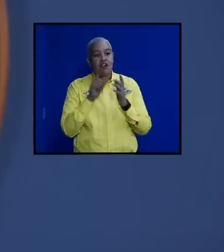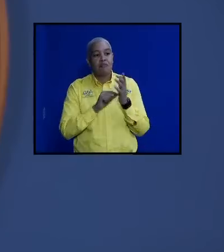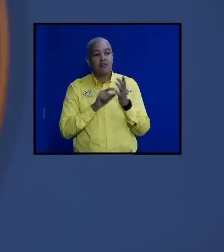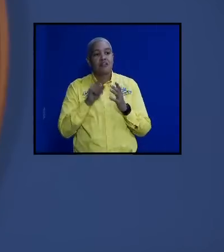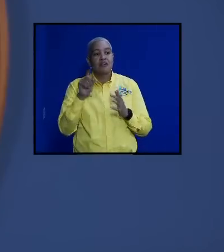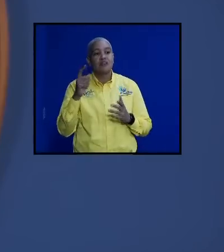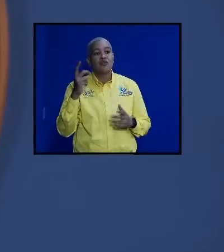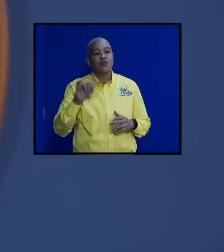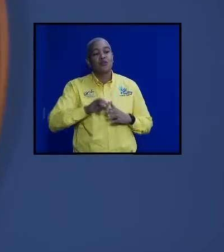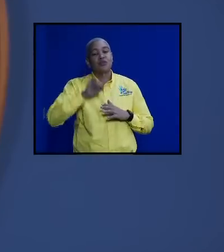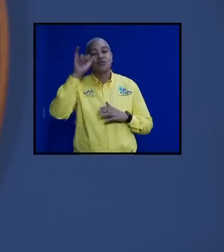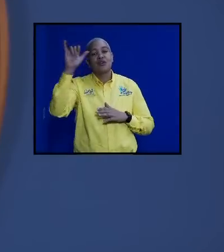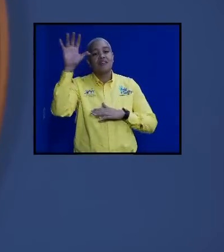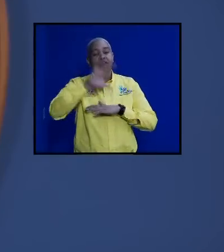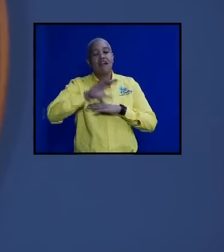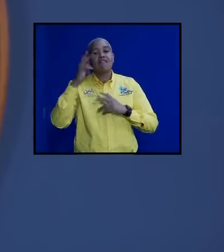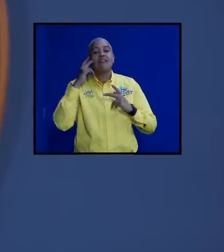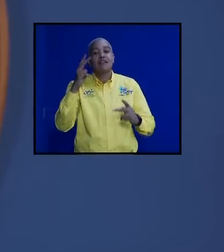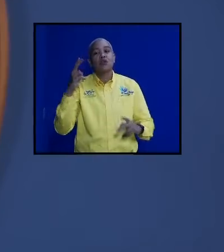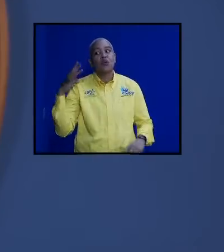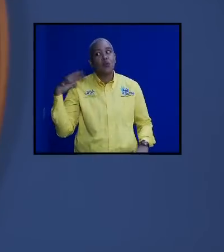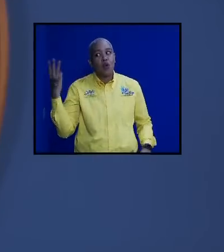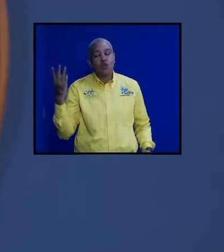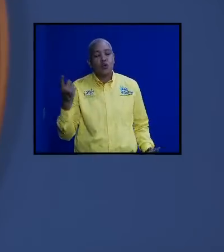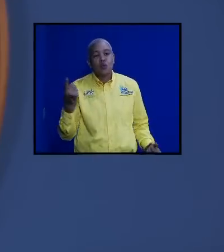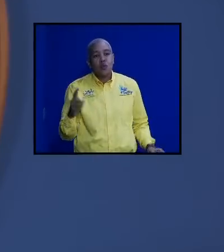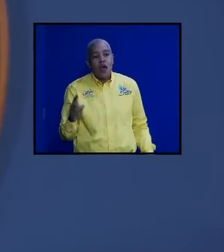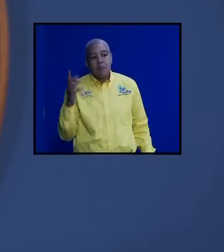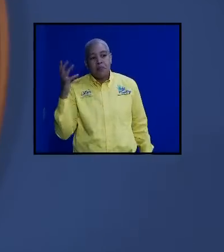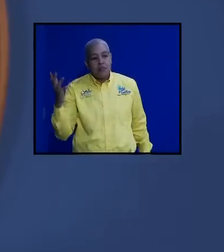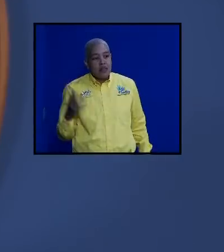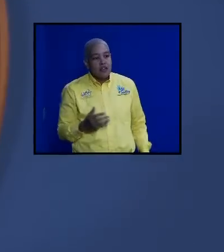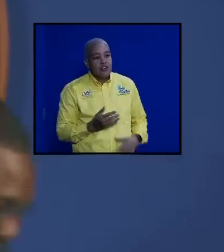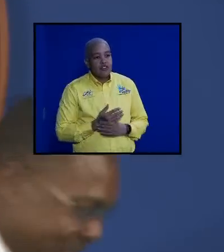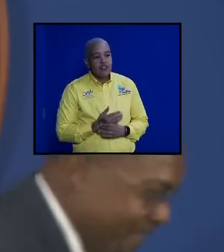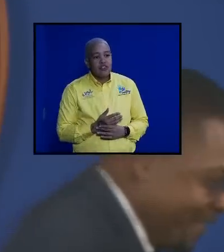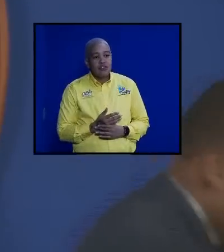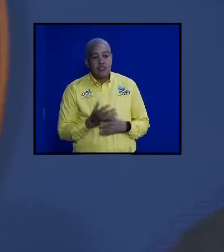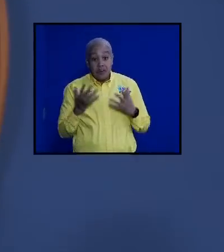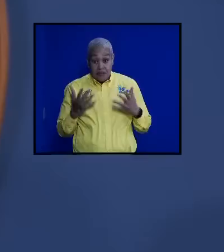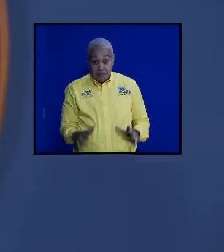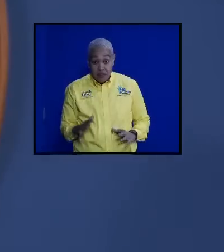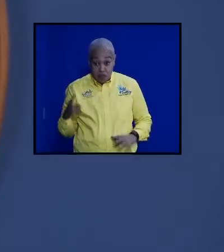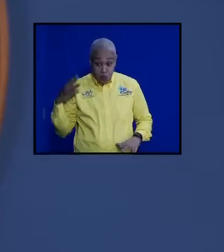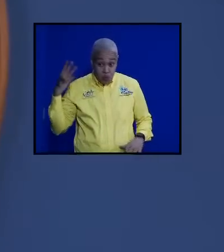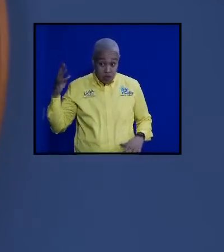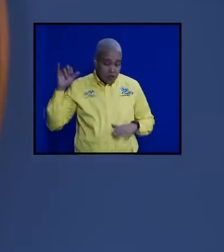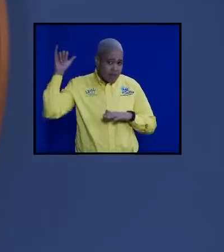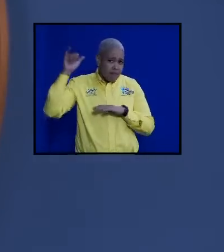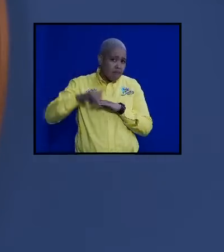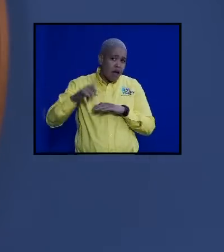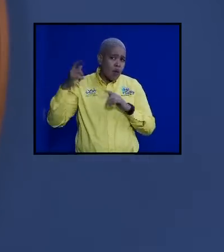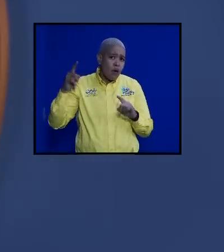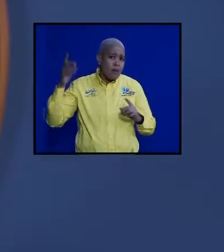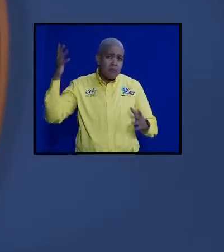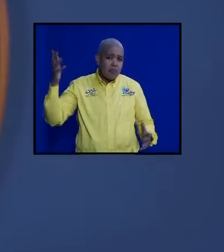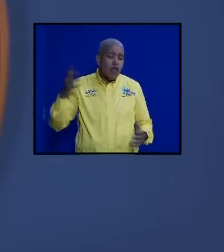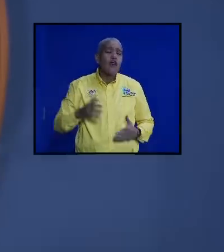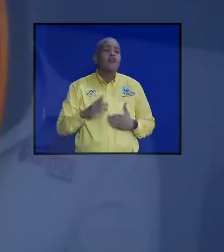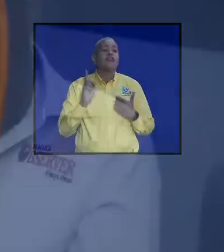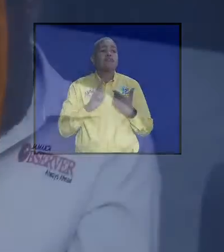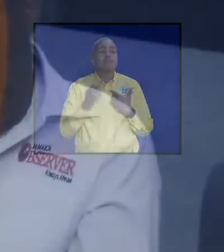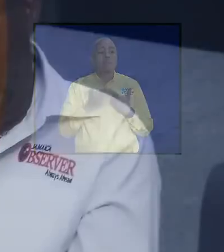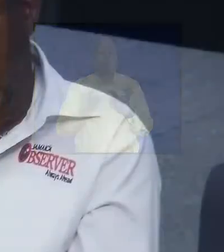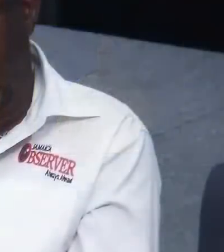Day visit to Washington. Can we get an update on what occurred, the conclusions of that, and the way forward?